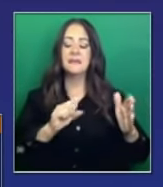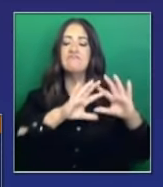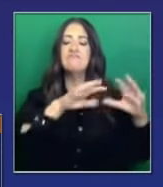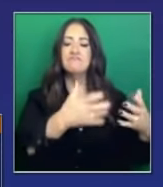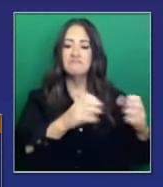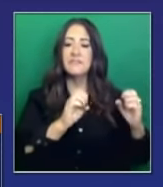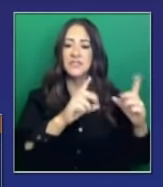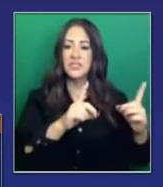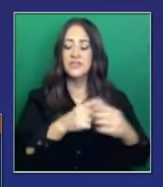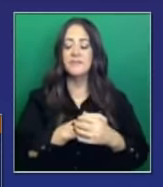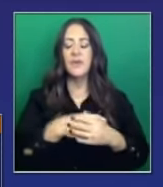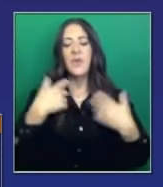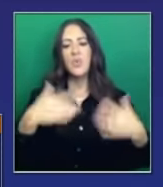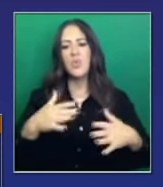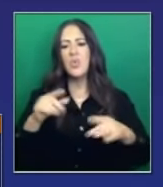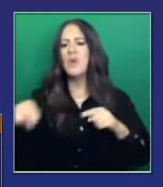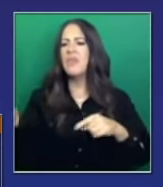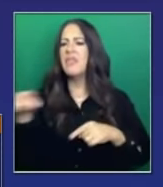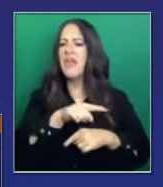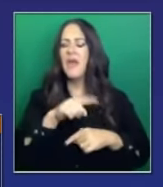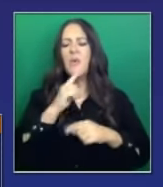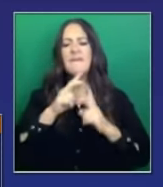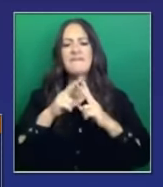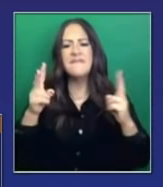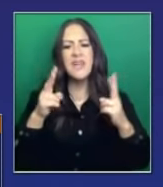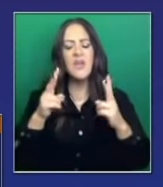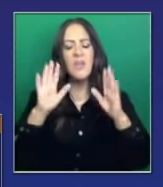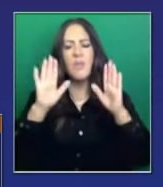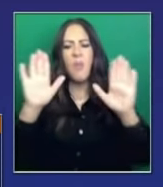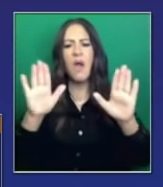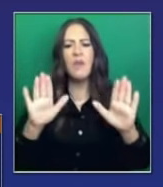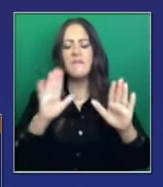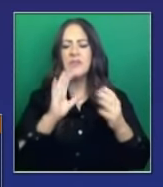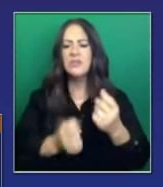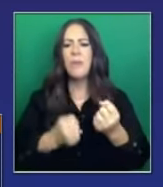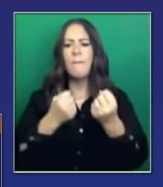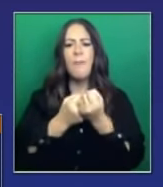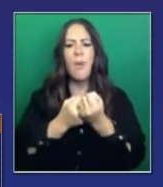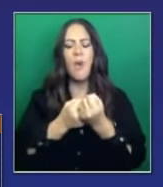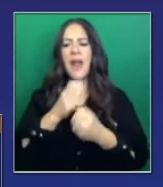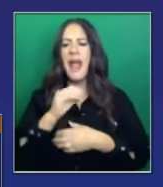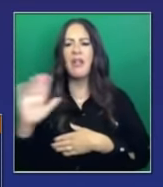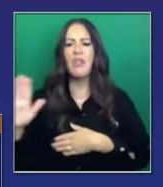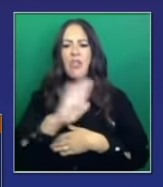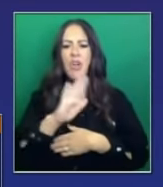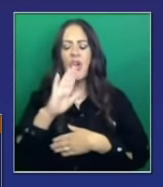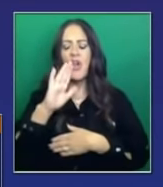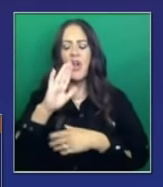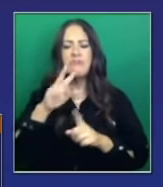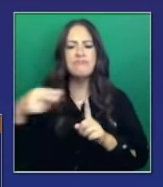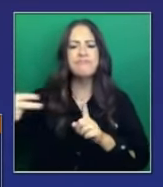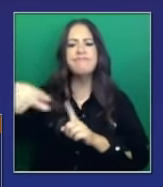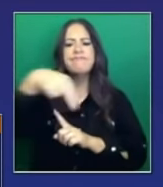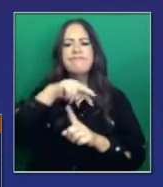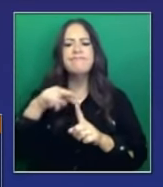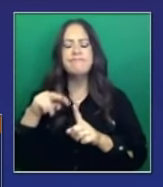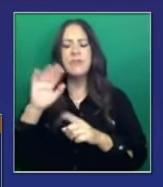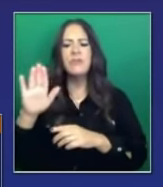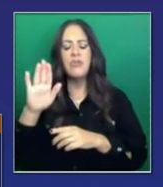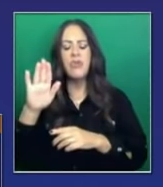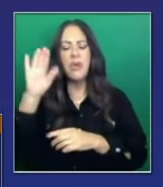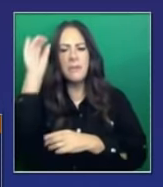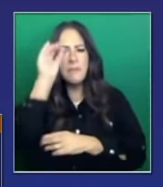invaluable in terms of providing their support and their insight. But no one more invaluable, no one